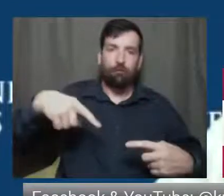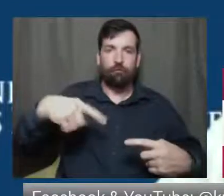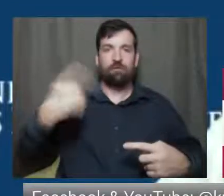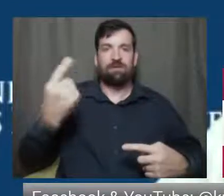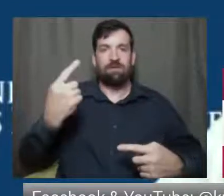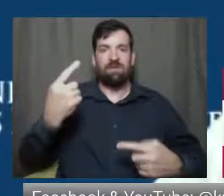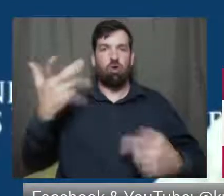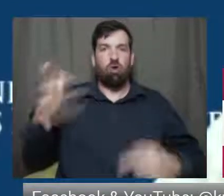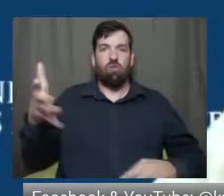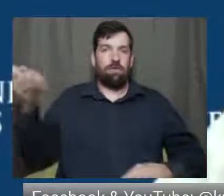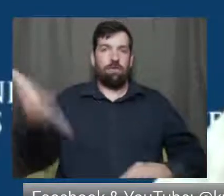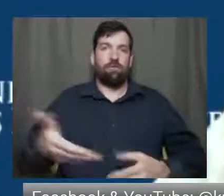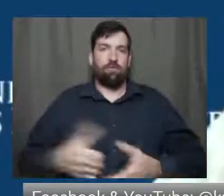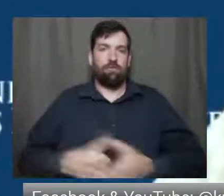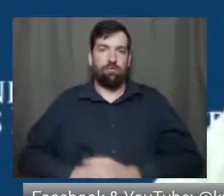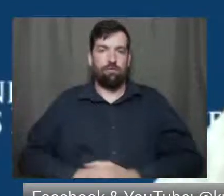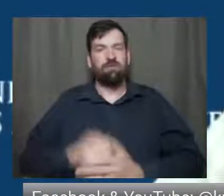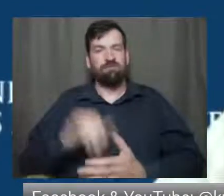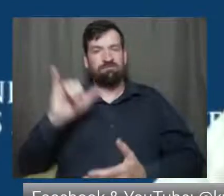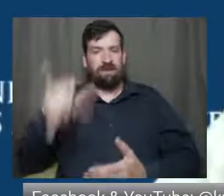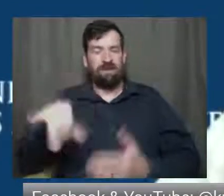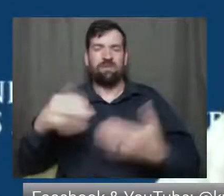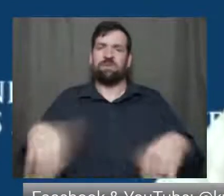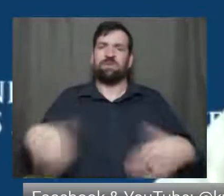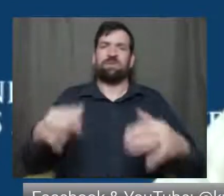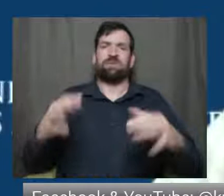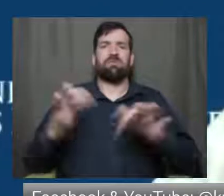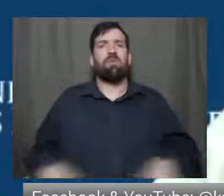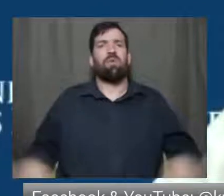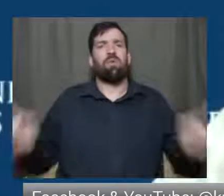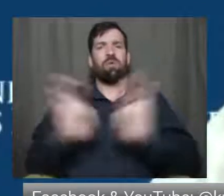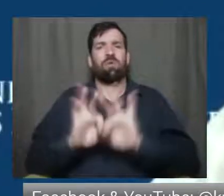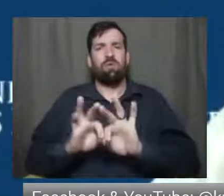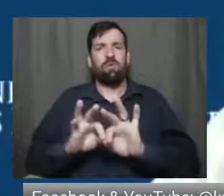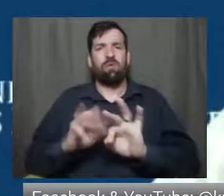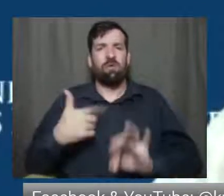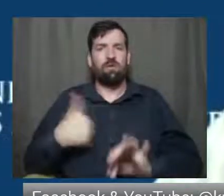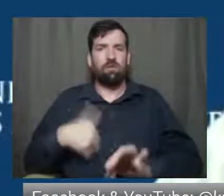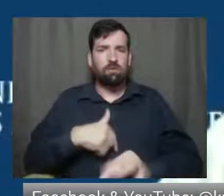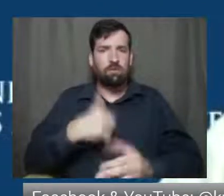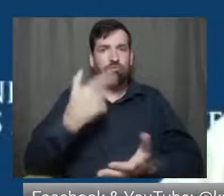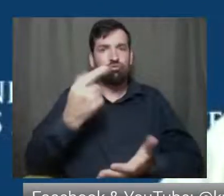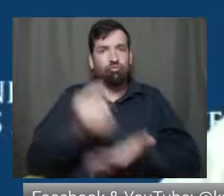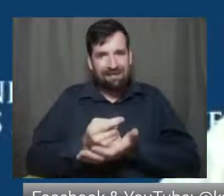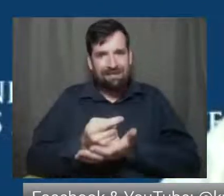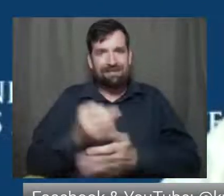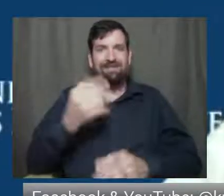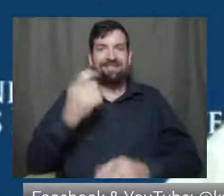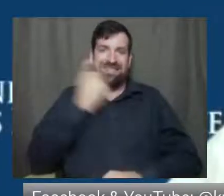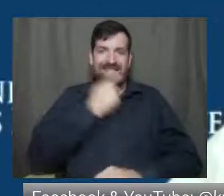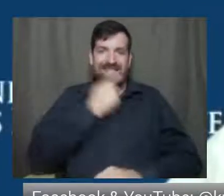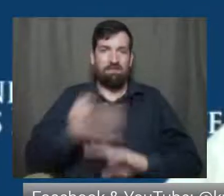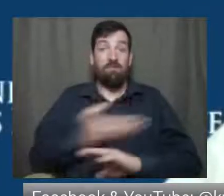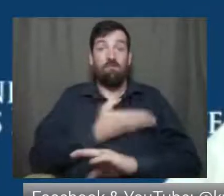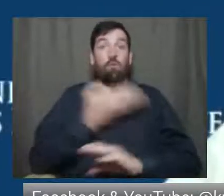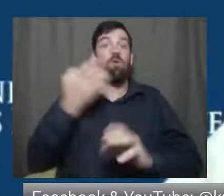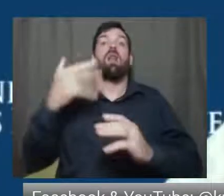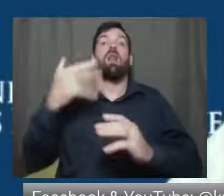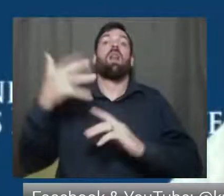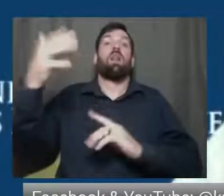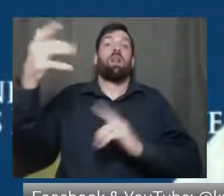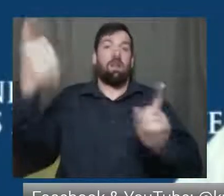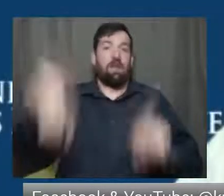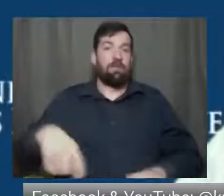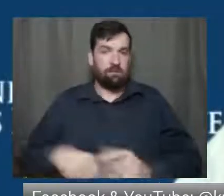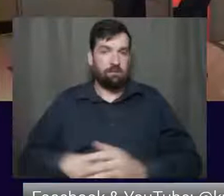there already. That's why it's so important that we can treat teeth before something happens. I